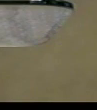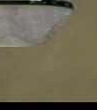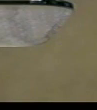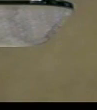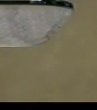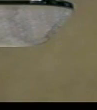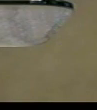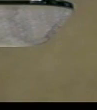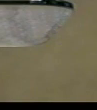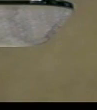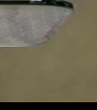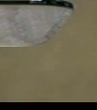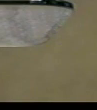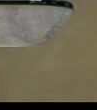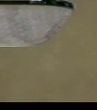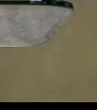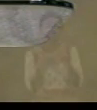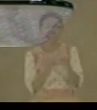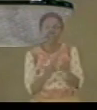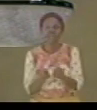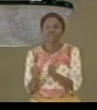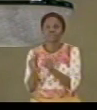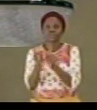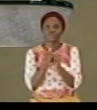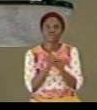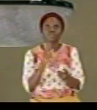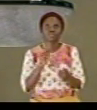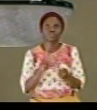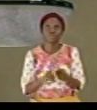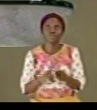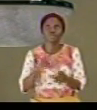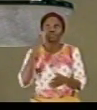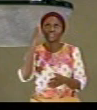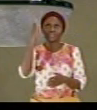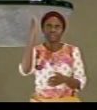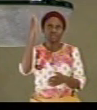thee. We are gathering together unto thee.